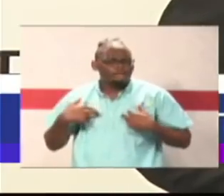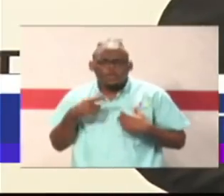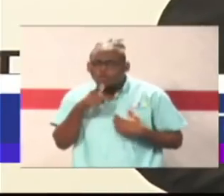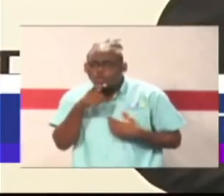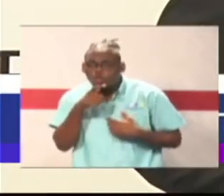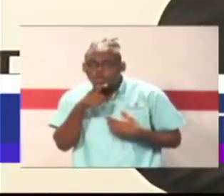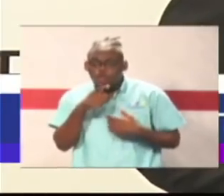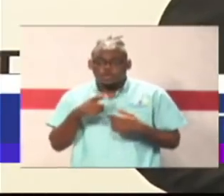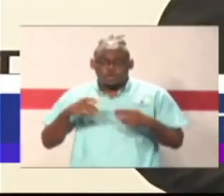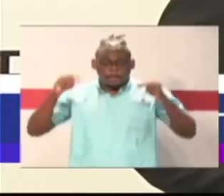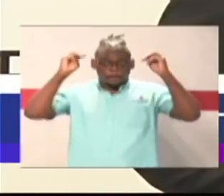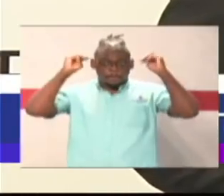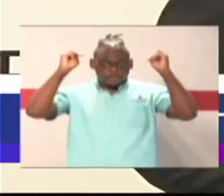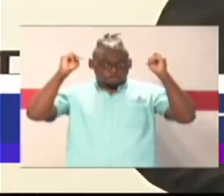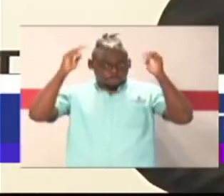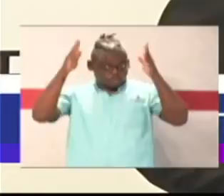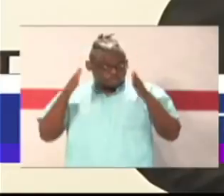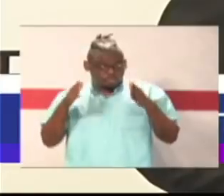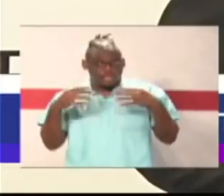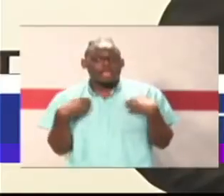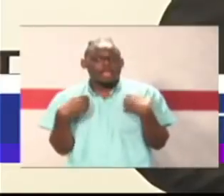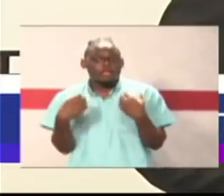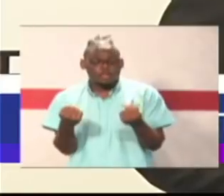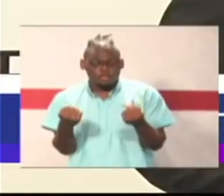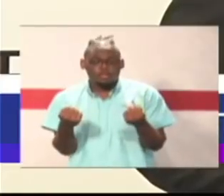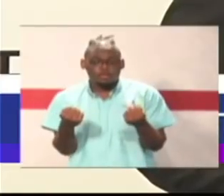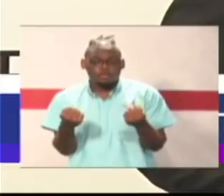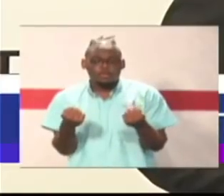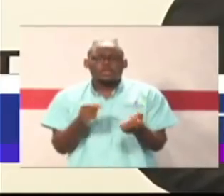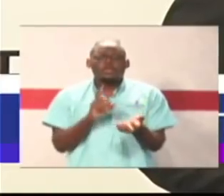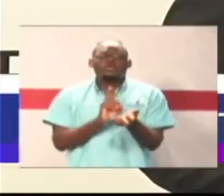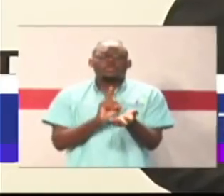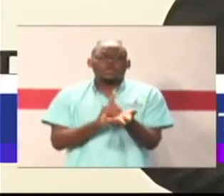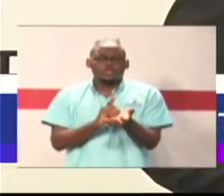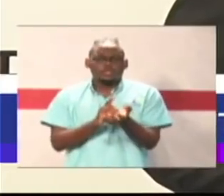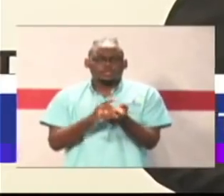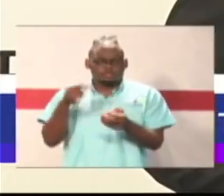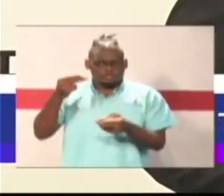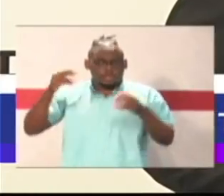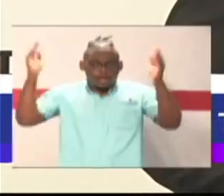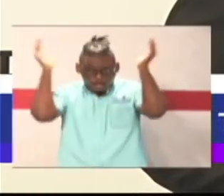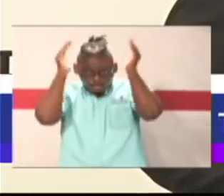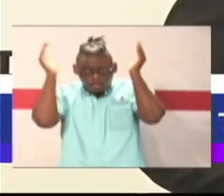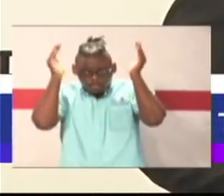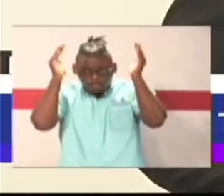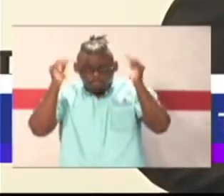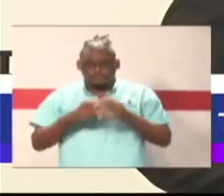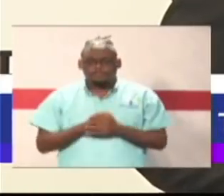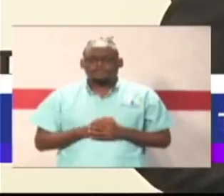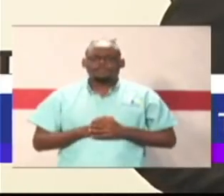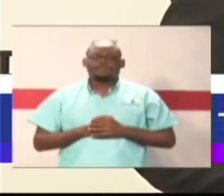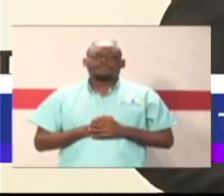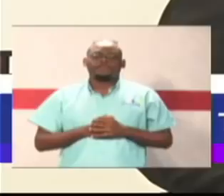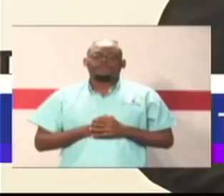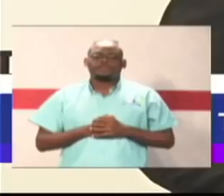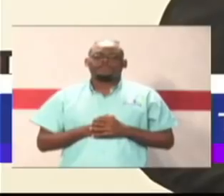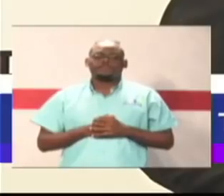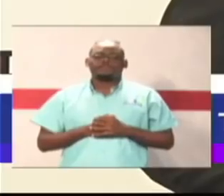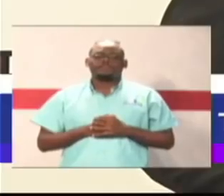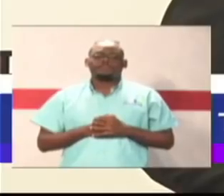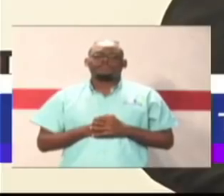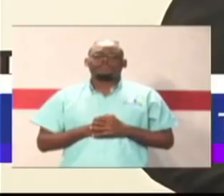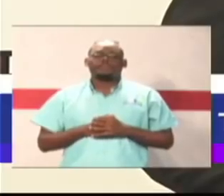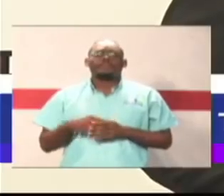Dayal Singh, Minister of Health, Dr. Avery Hines, Technical Director, Epidemiology Division, Ministry of Health, and